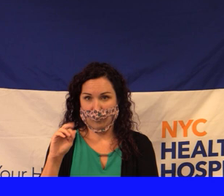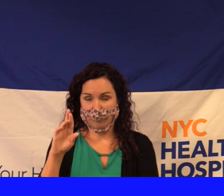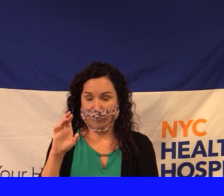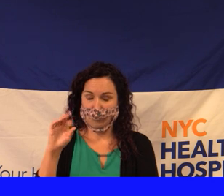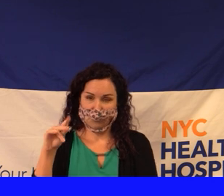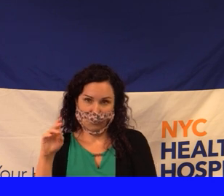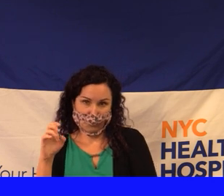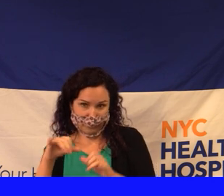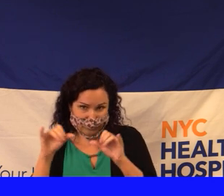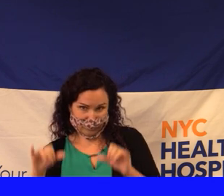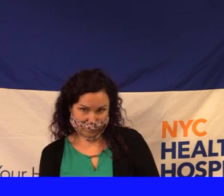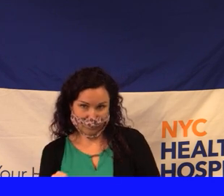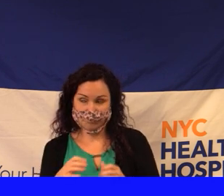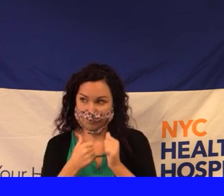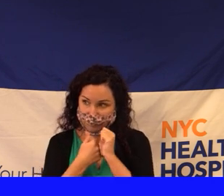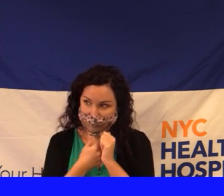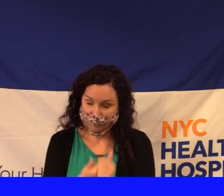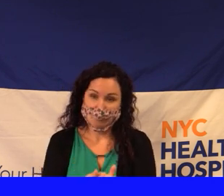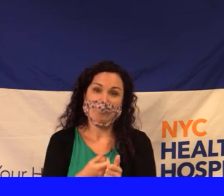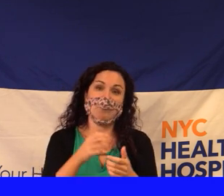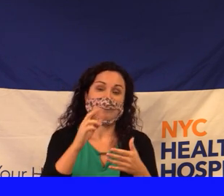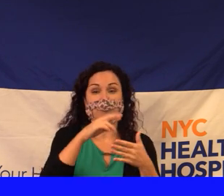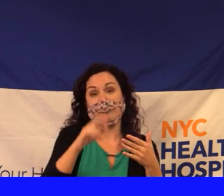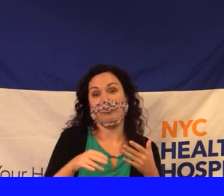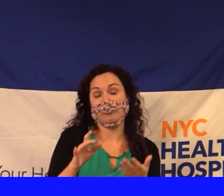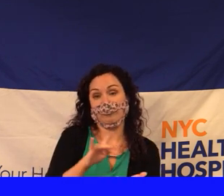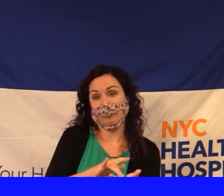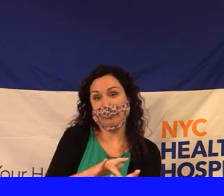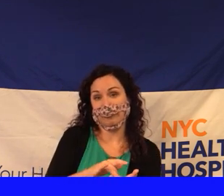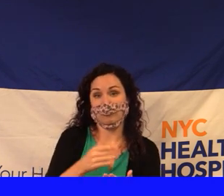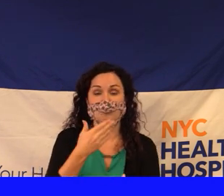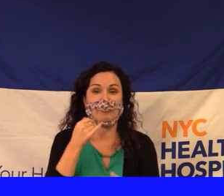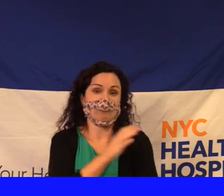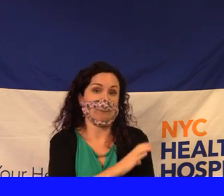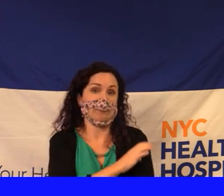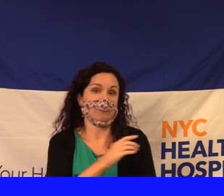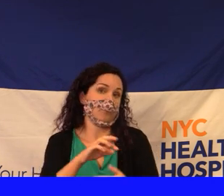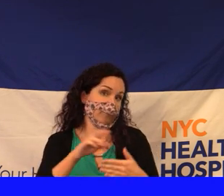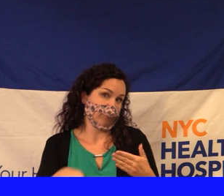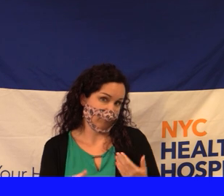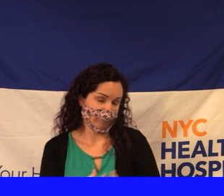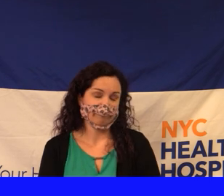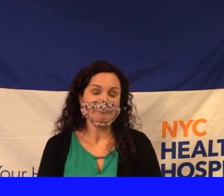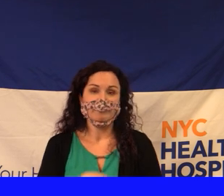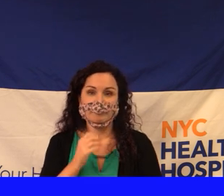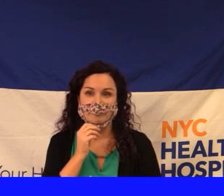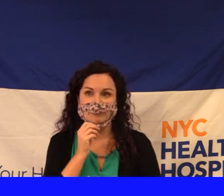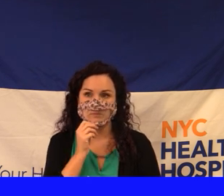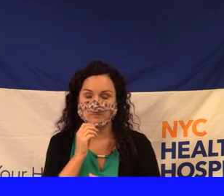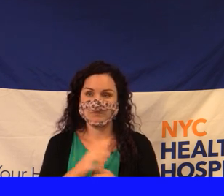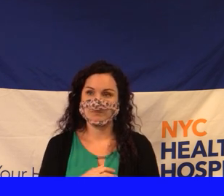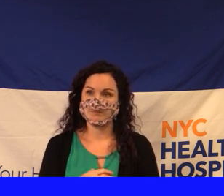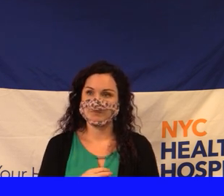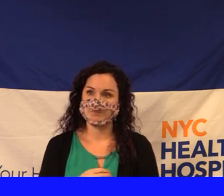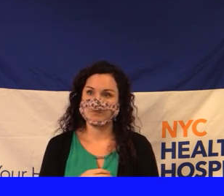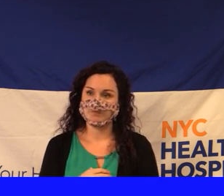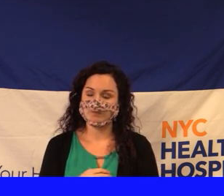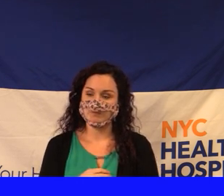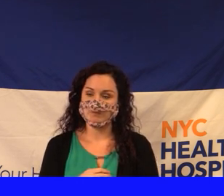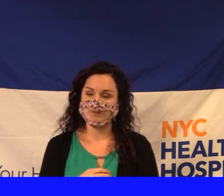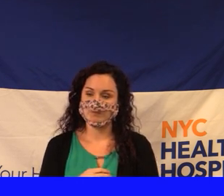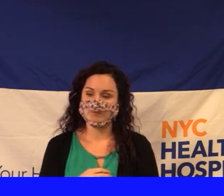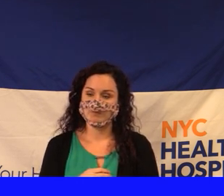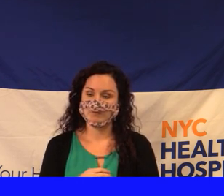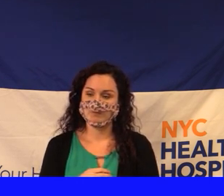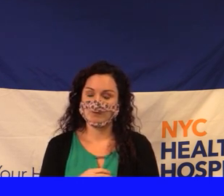to follow through potential effects and outcomes of those drugs to better clinical outcomes. And with that said,